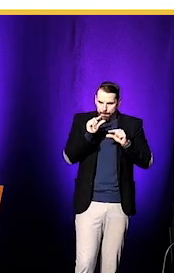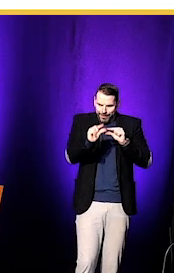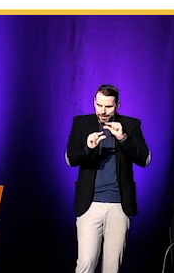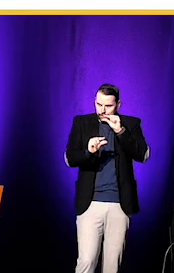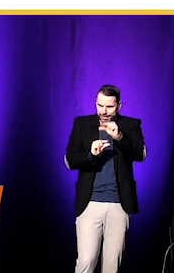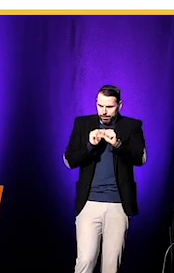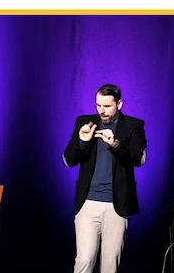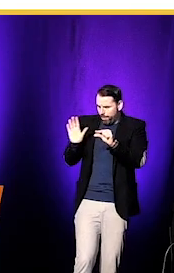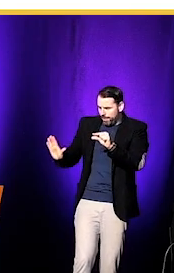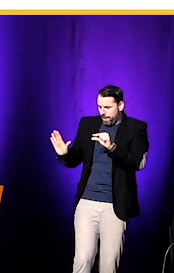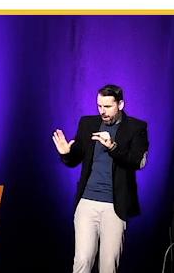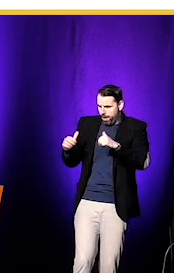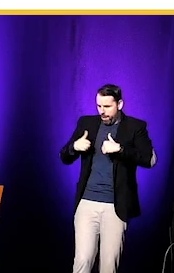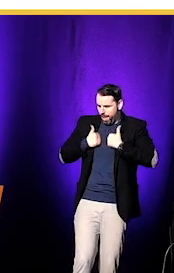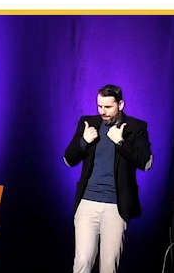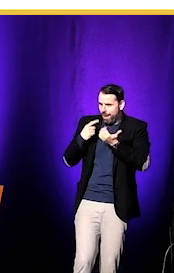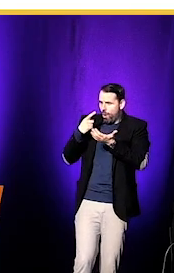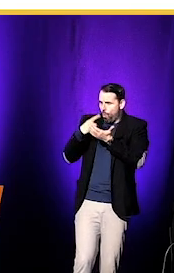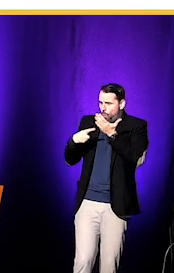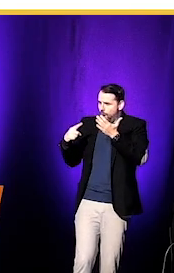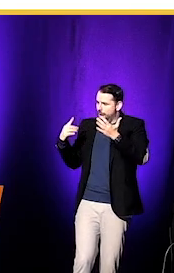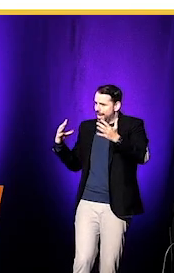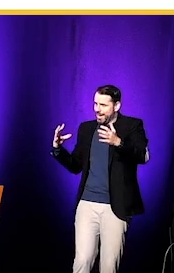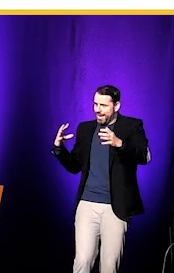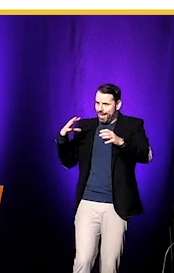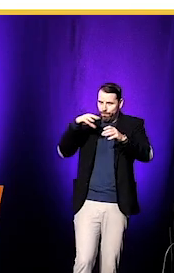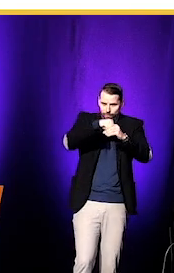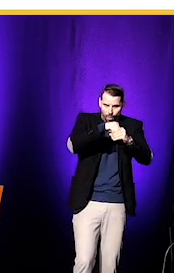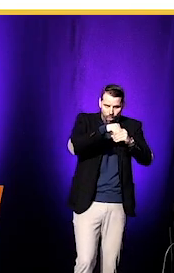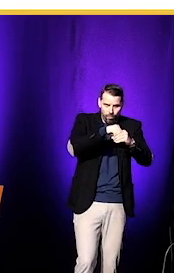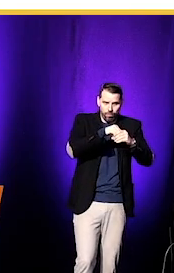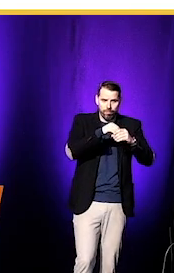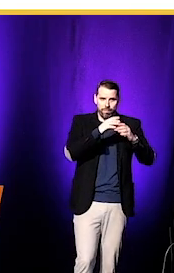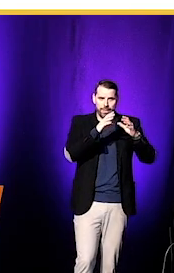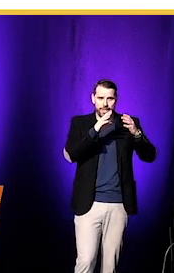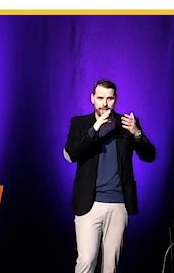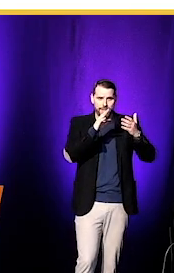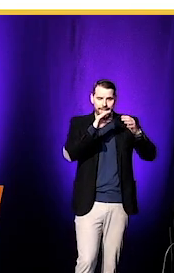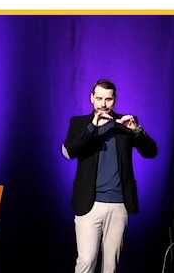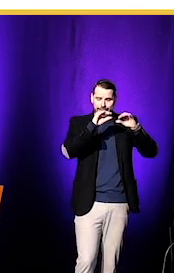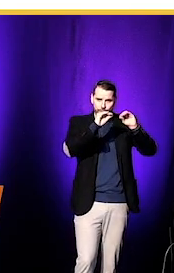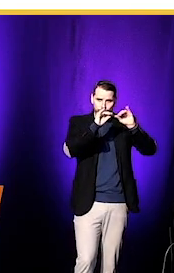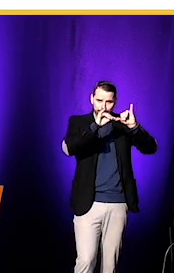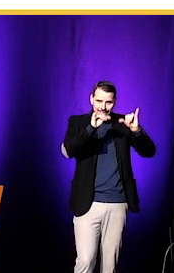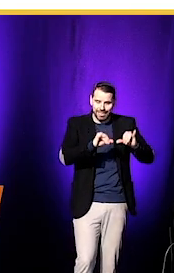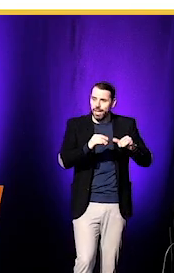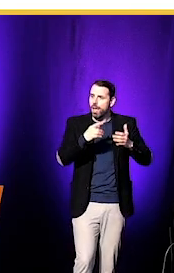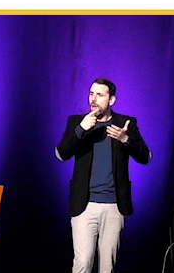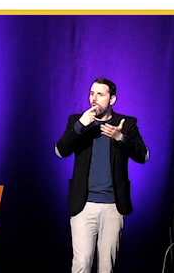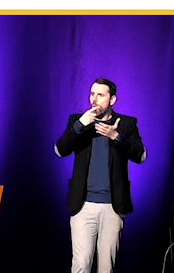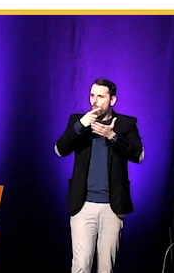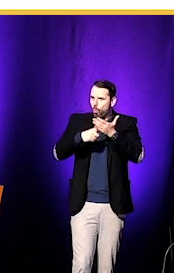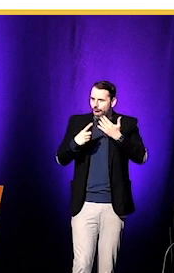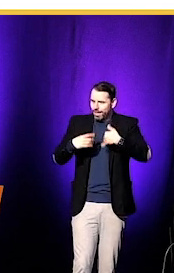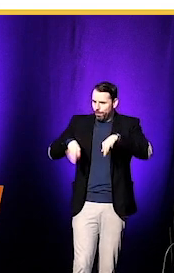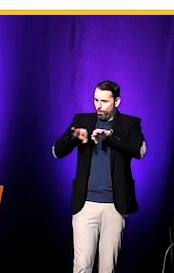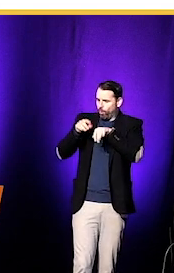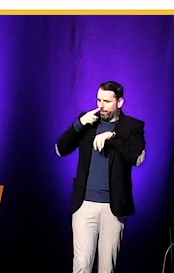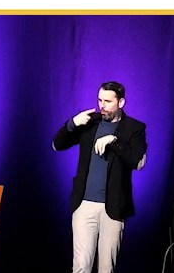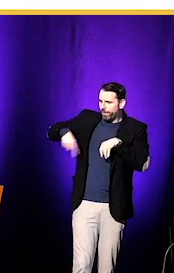What gets constituted and how matters to all youth, but it matters differentially to minoritized